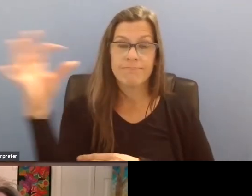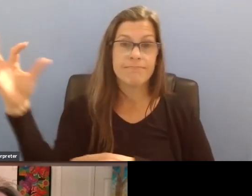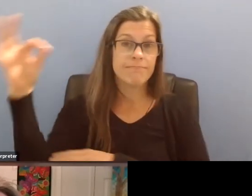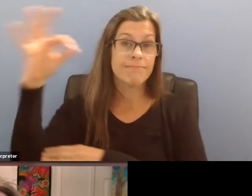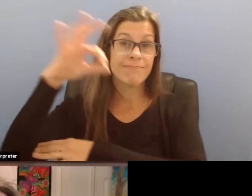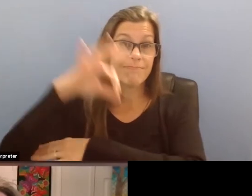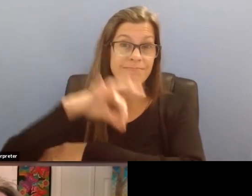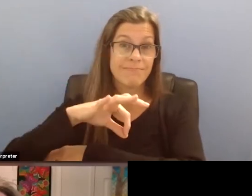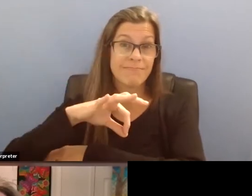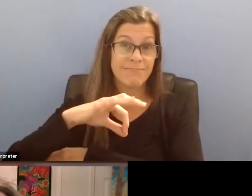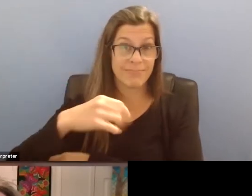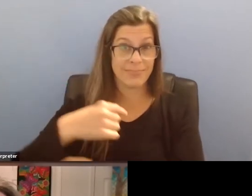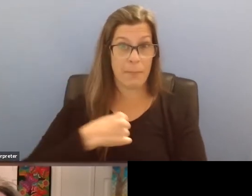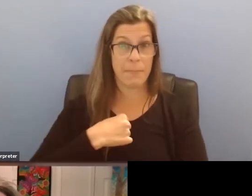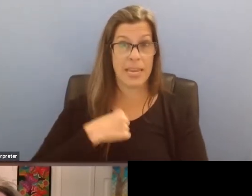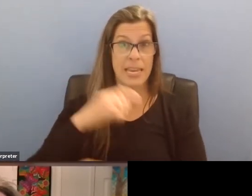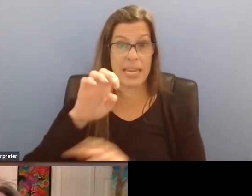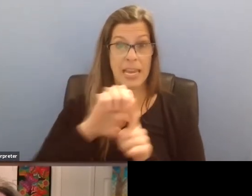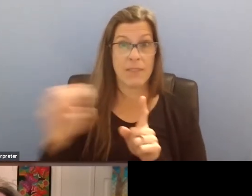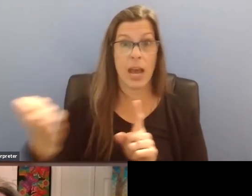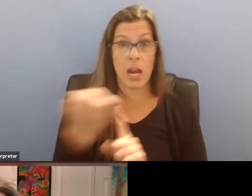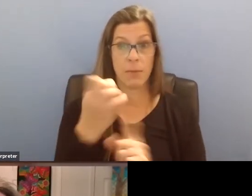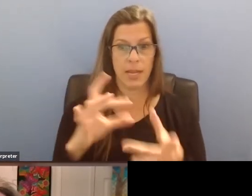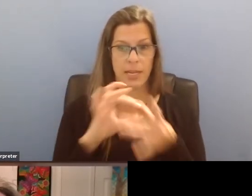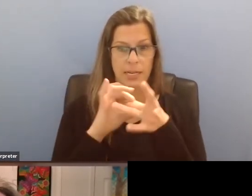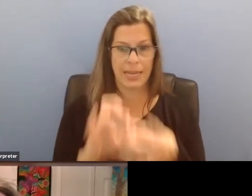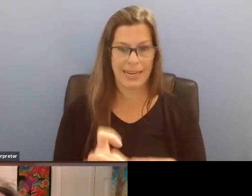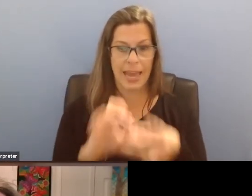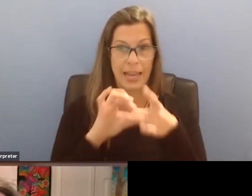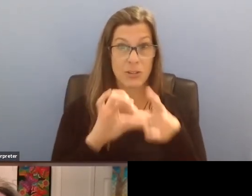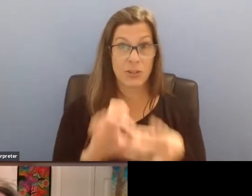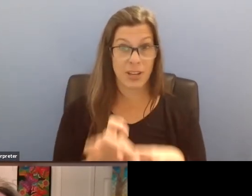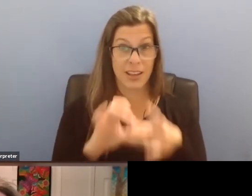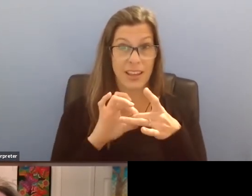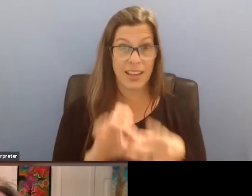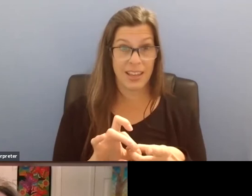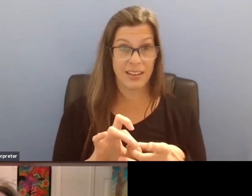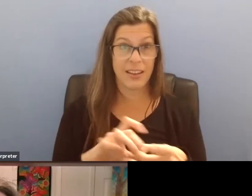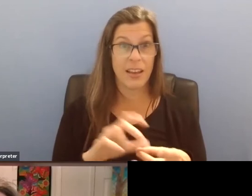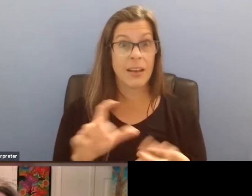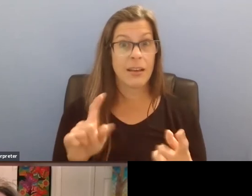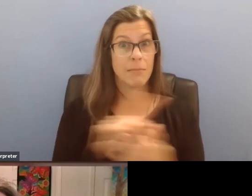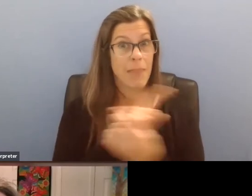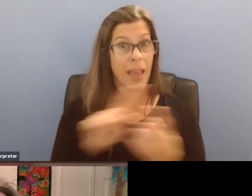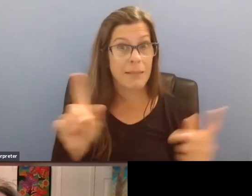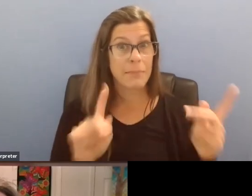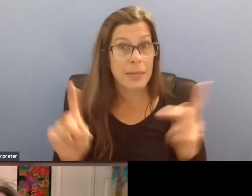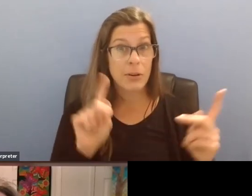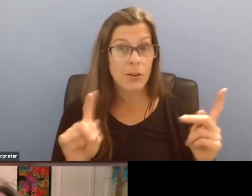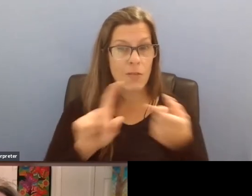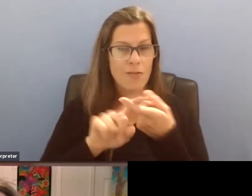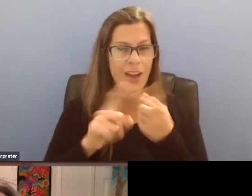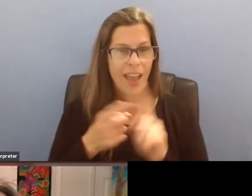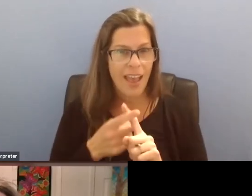share that common ground with me, because of their interest in birds. That's a big part of it for me.